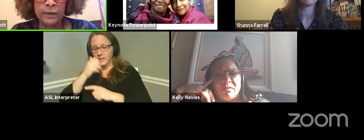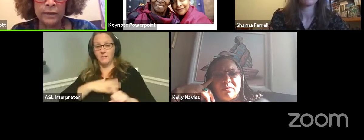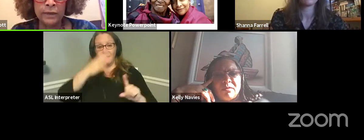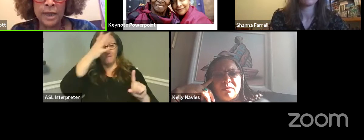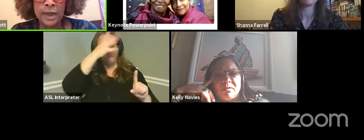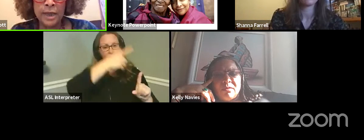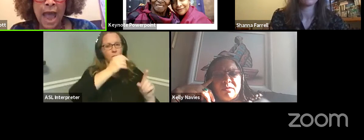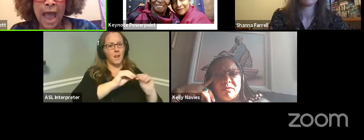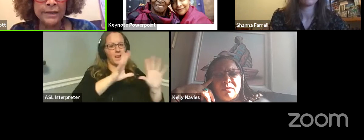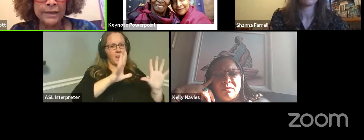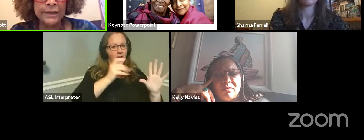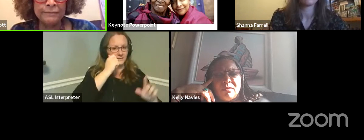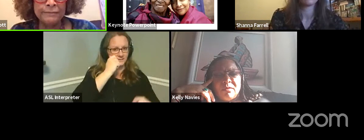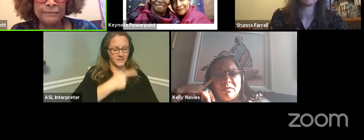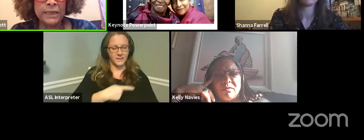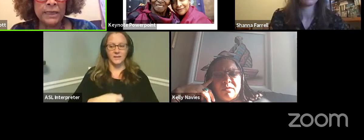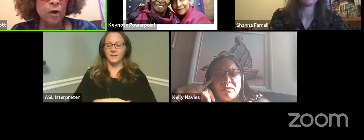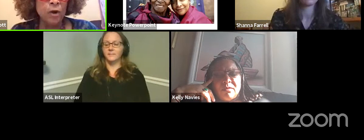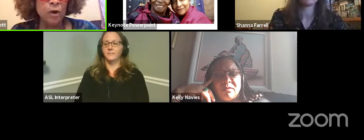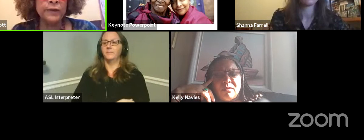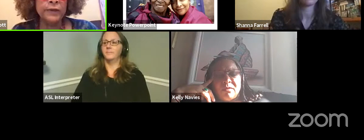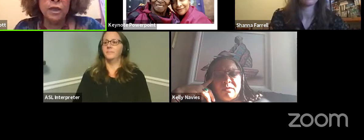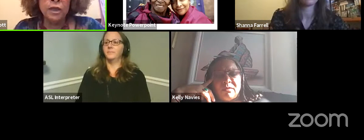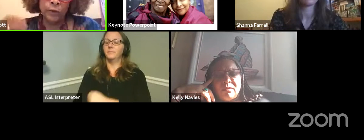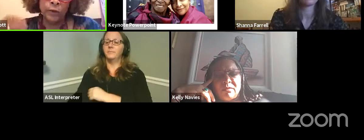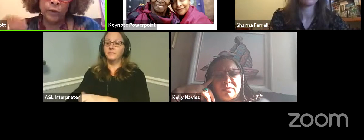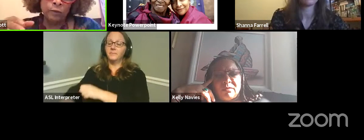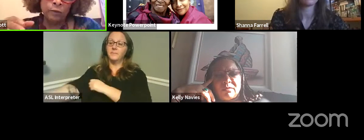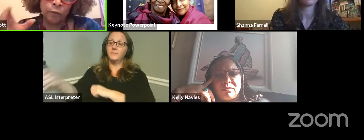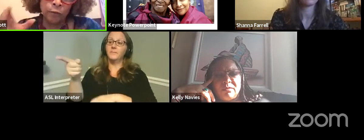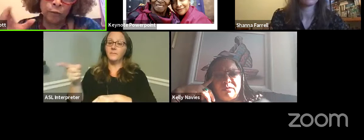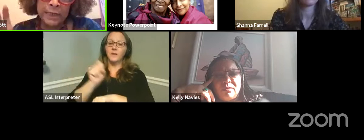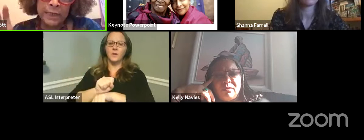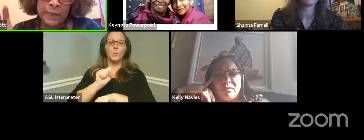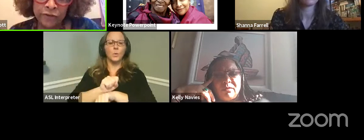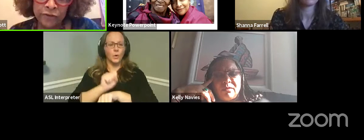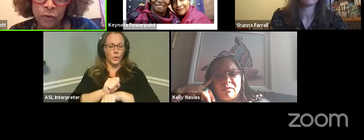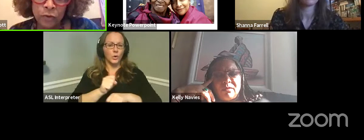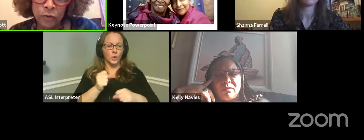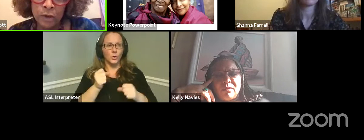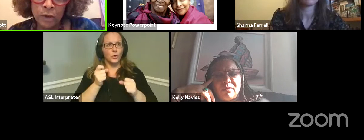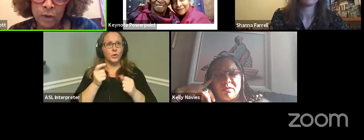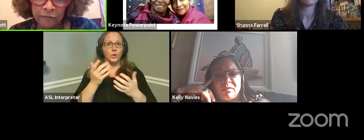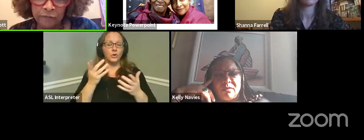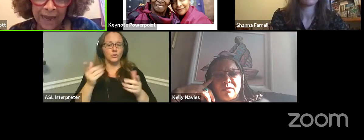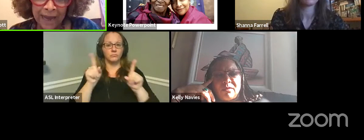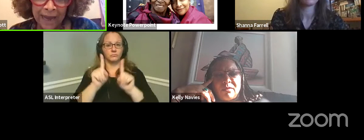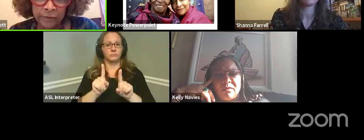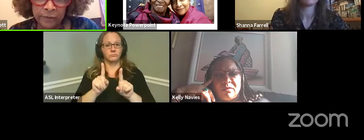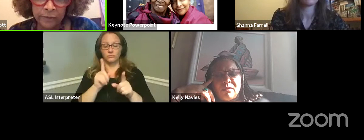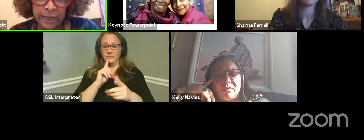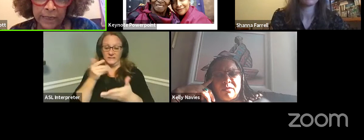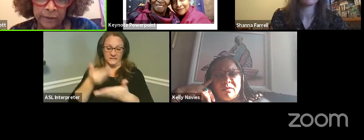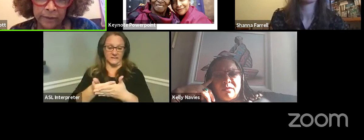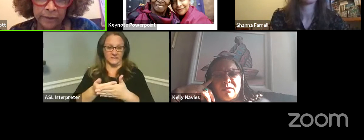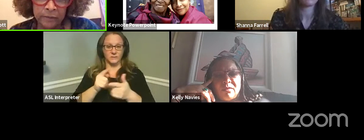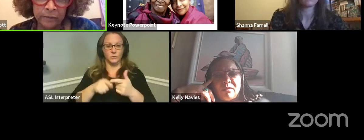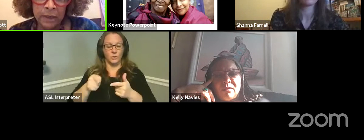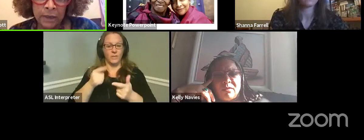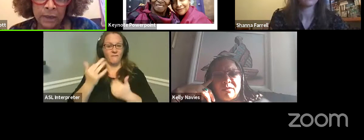skinned. And he worked really, really next to the fire, to the